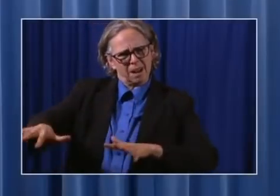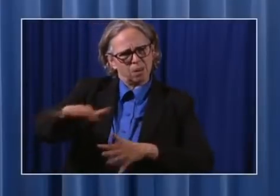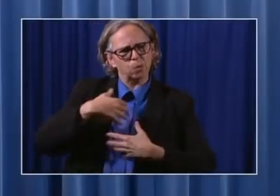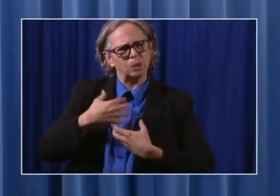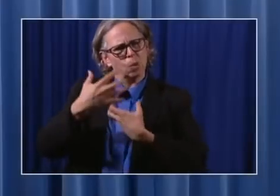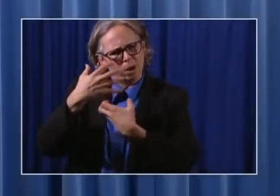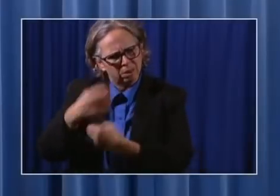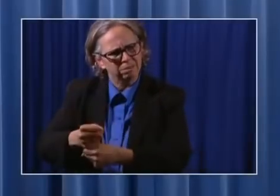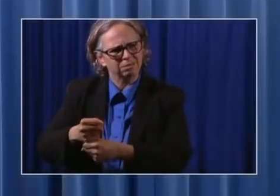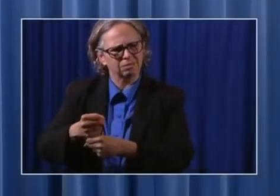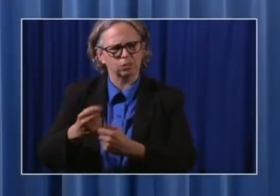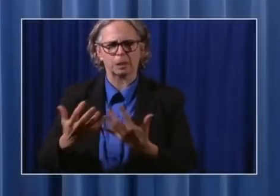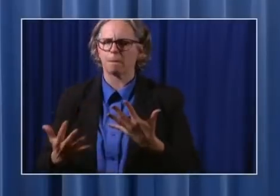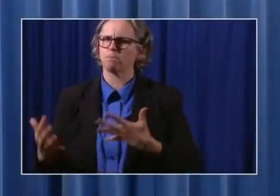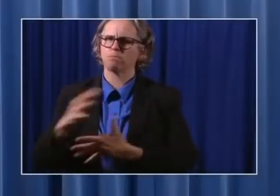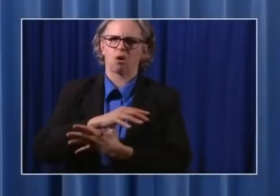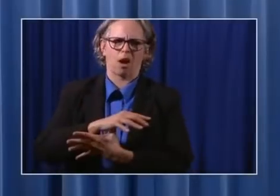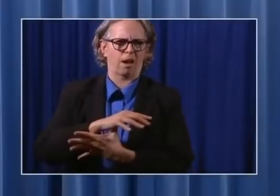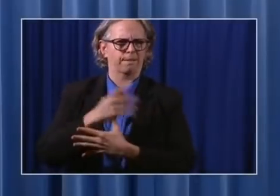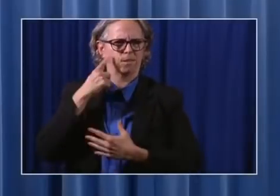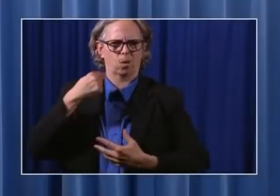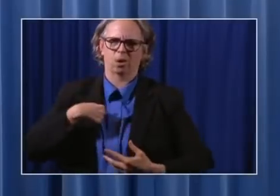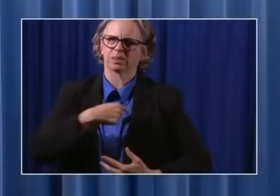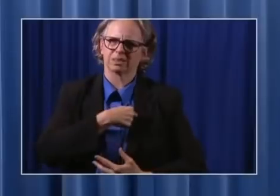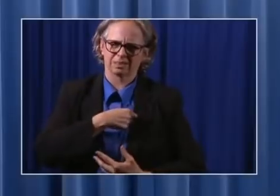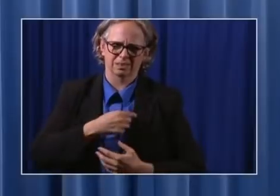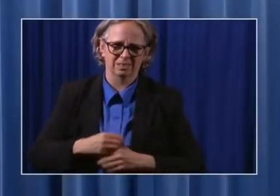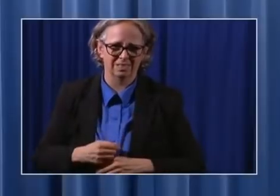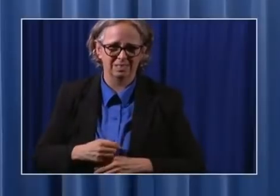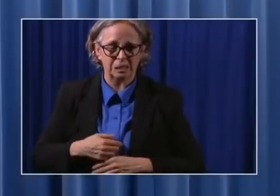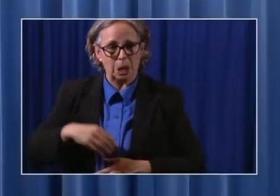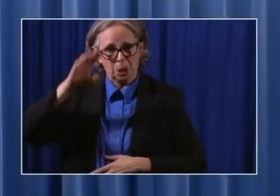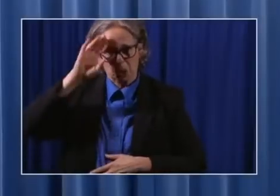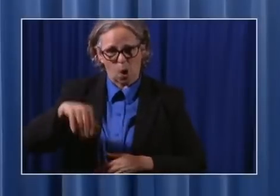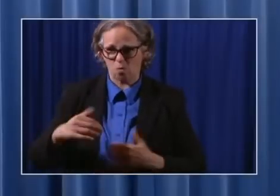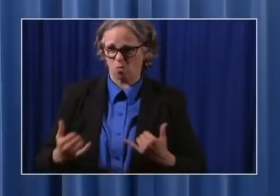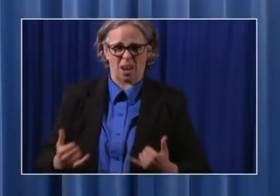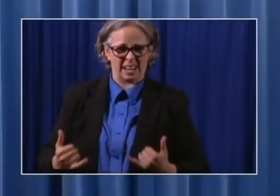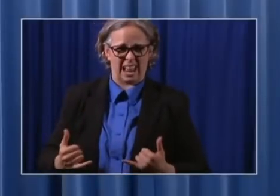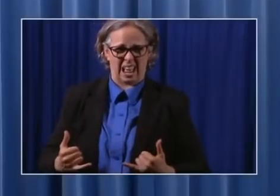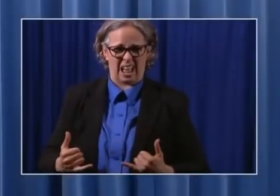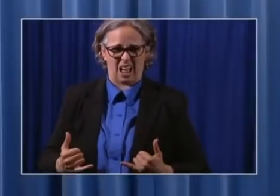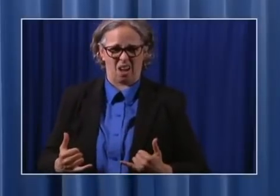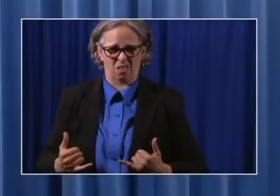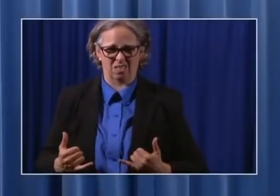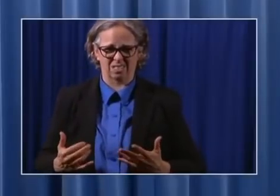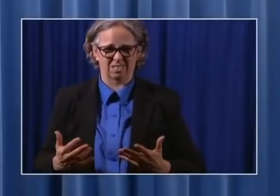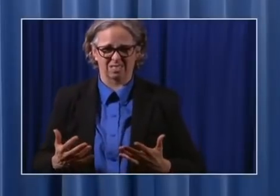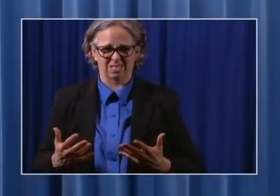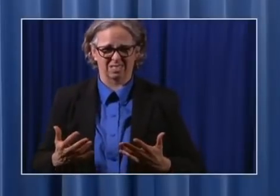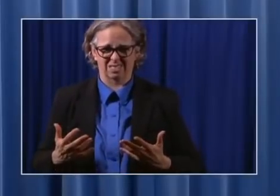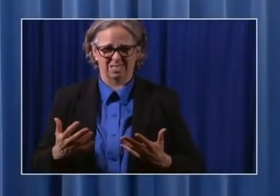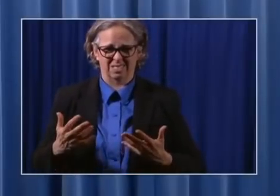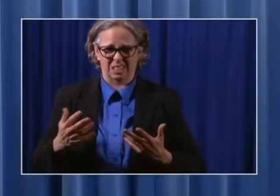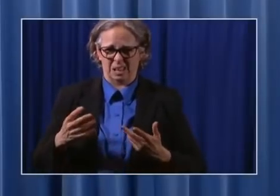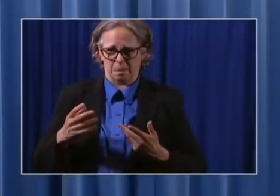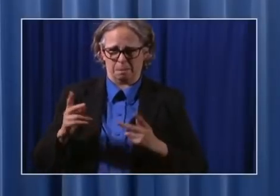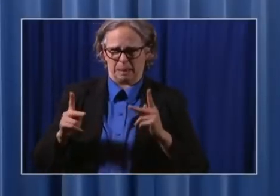been monumentally shaken by the revelations about Speaker